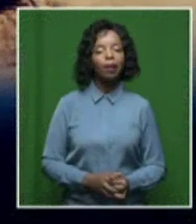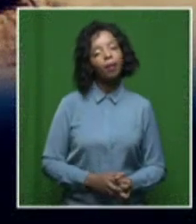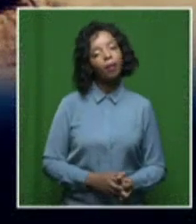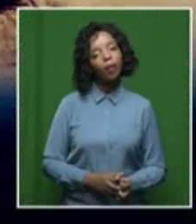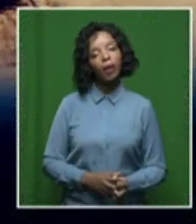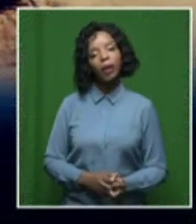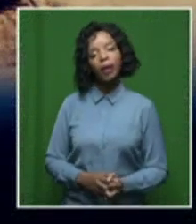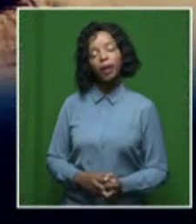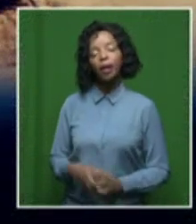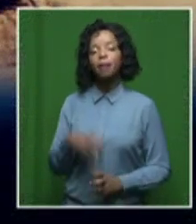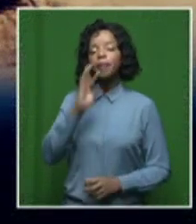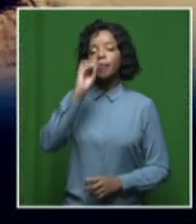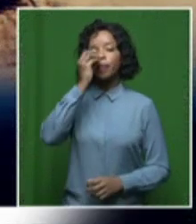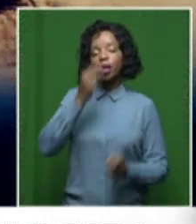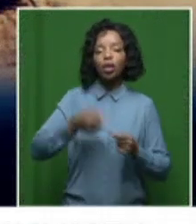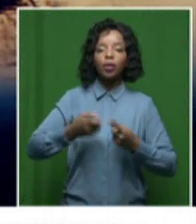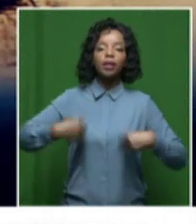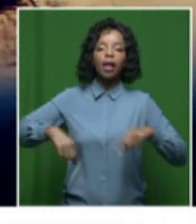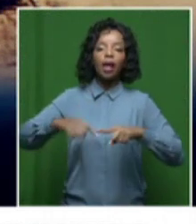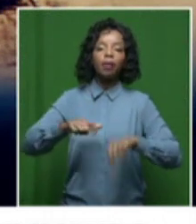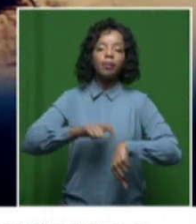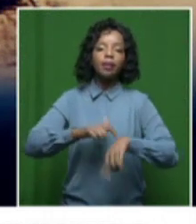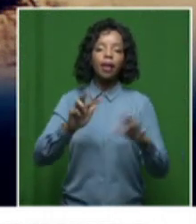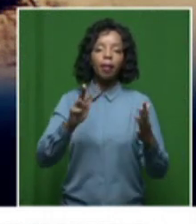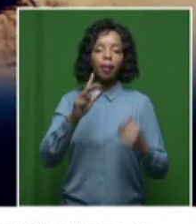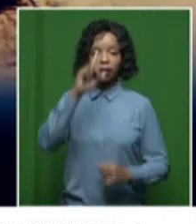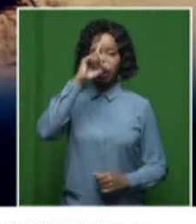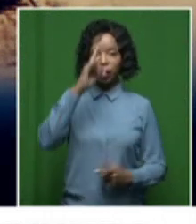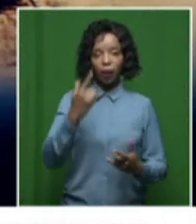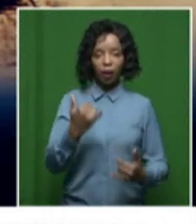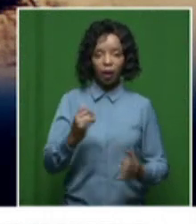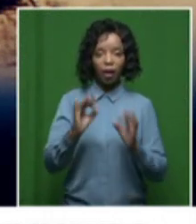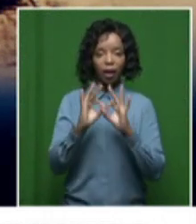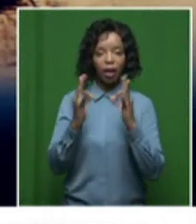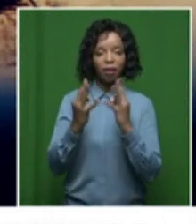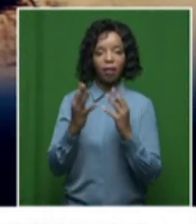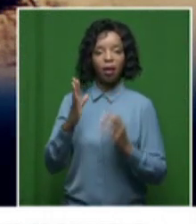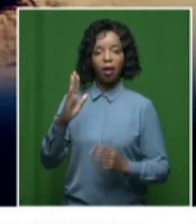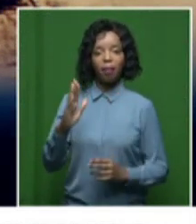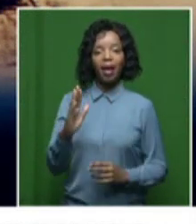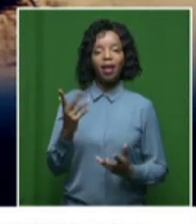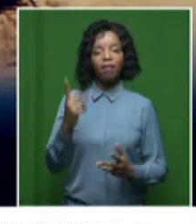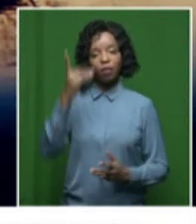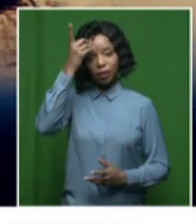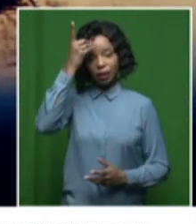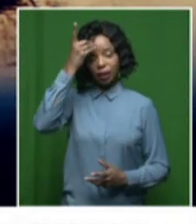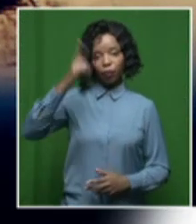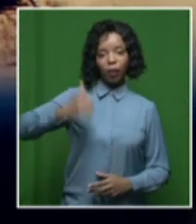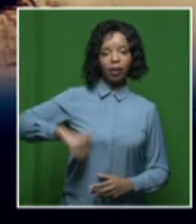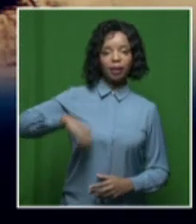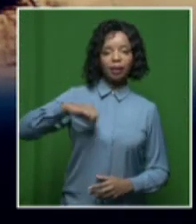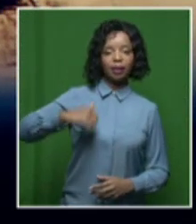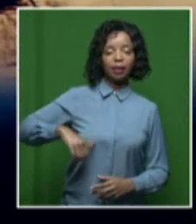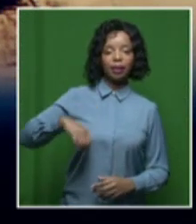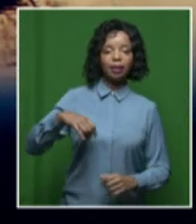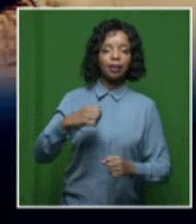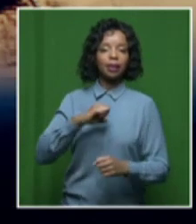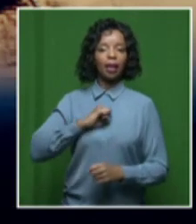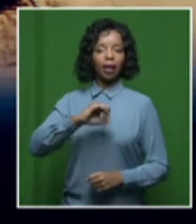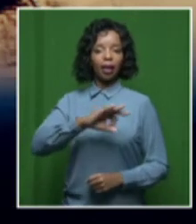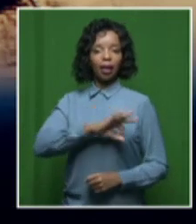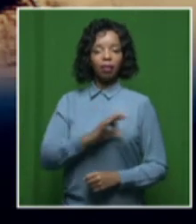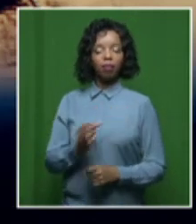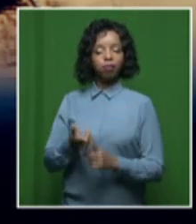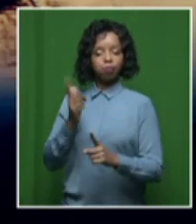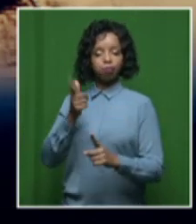In our lead story at 8, the family of an eThekwini Municipality employee that was shot and killed while on duty dispatching water tankers